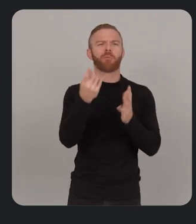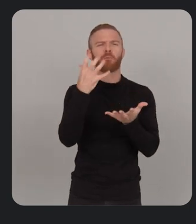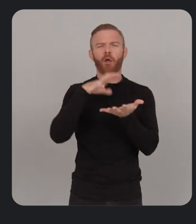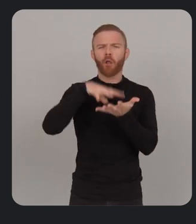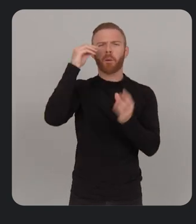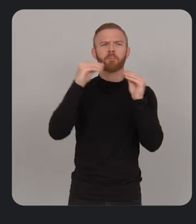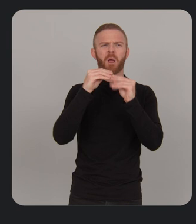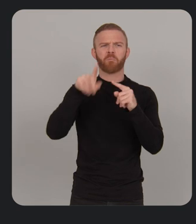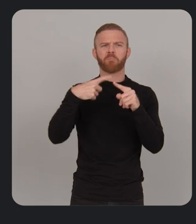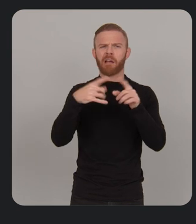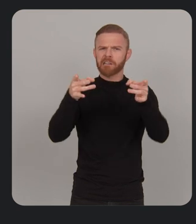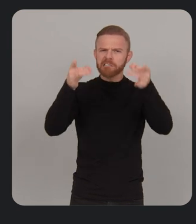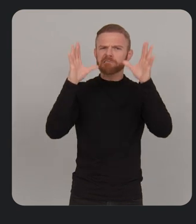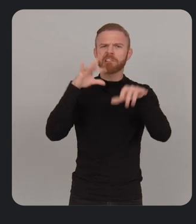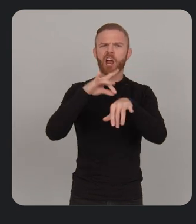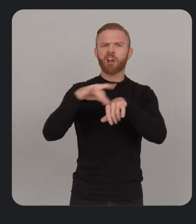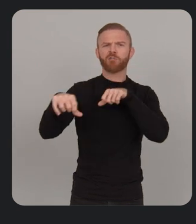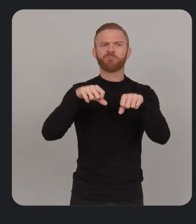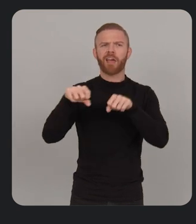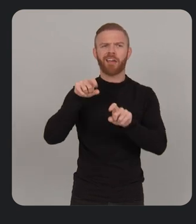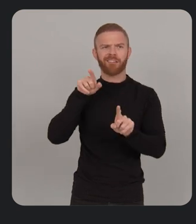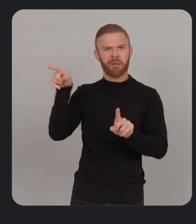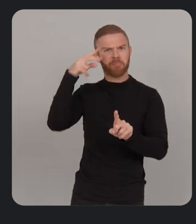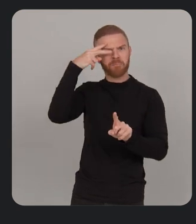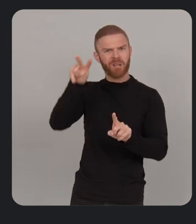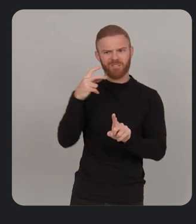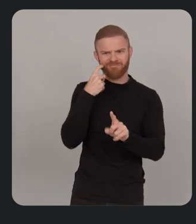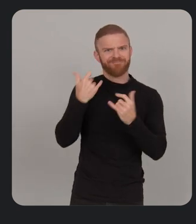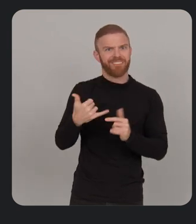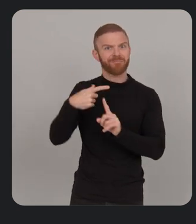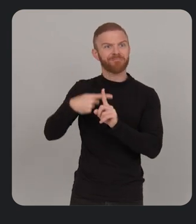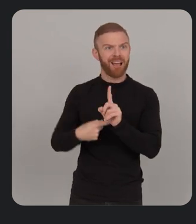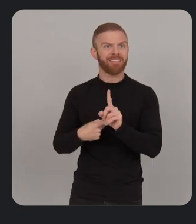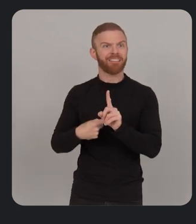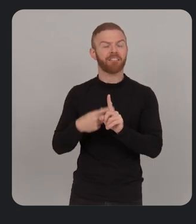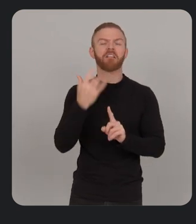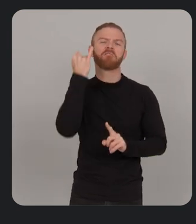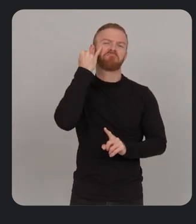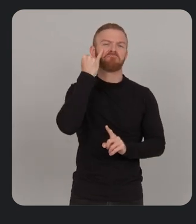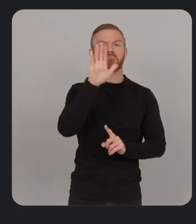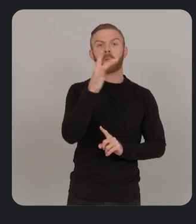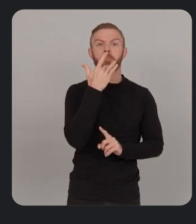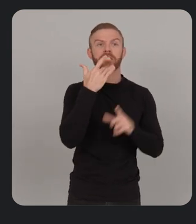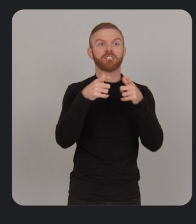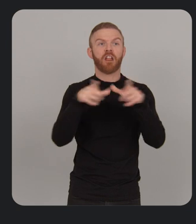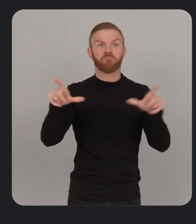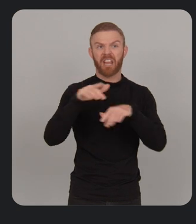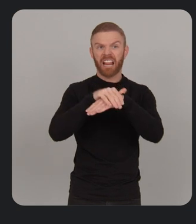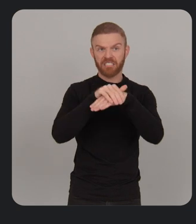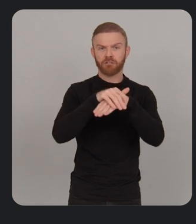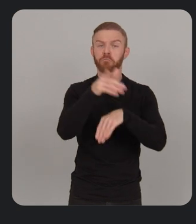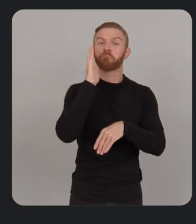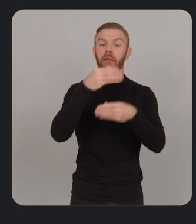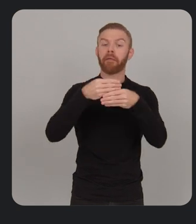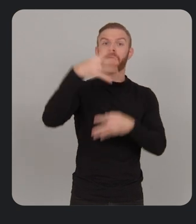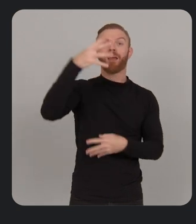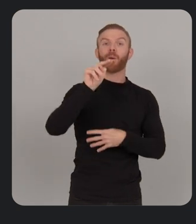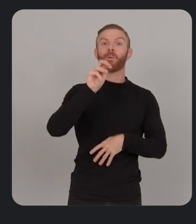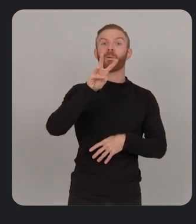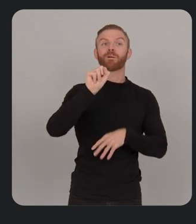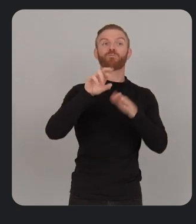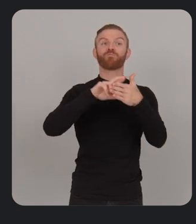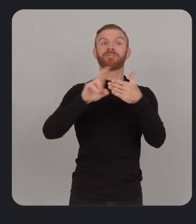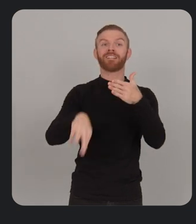learn more about that awful earthquake in mexico earlier this month if your preferred language is english you'll get news results from